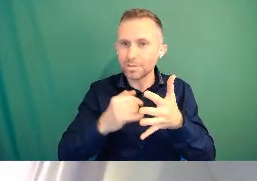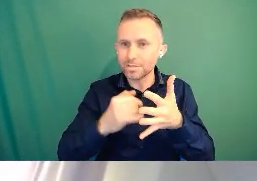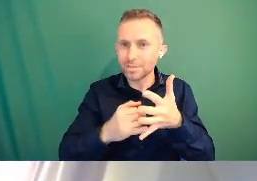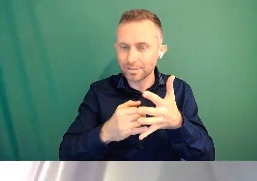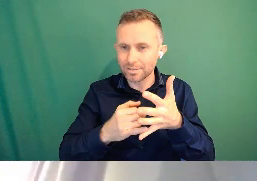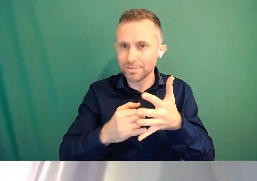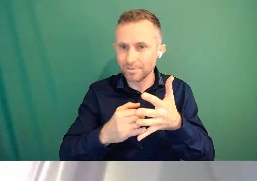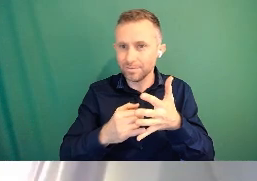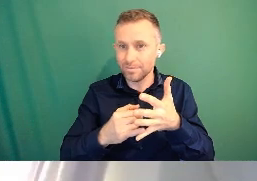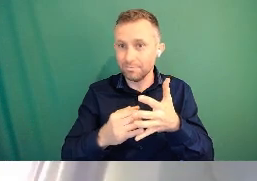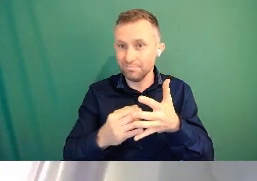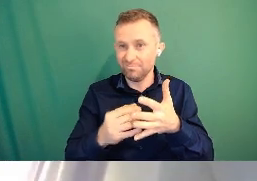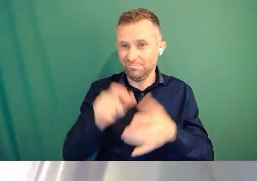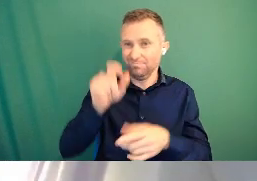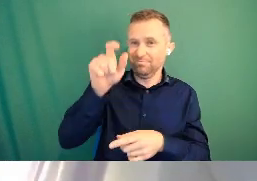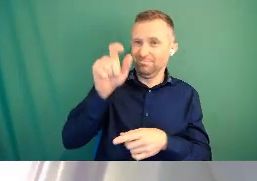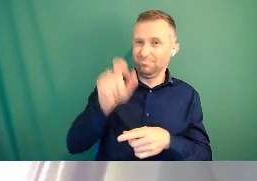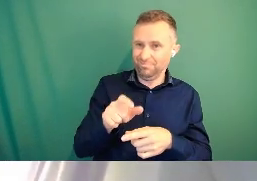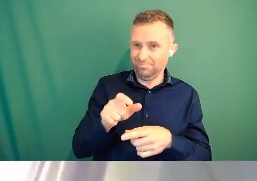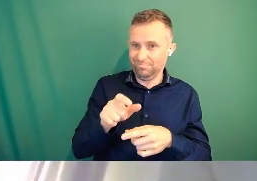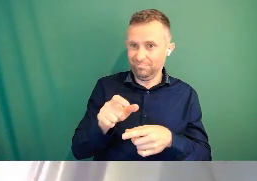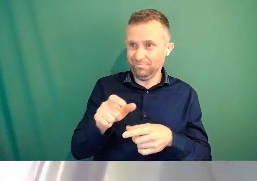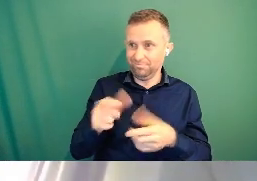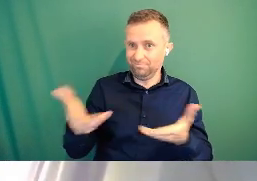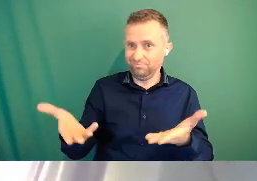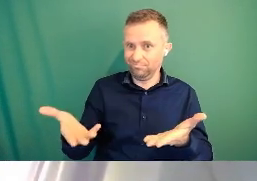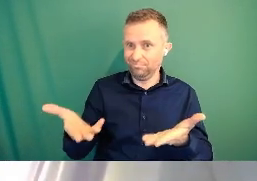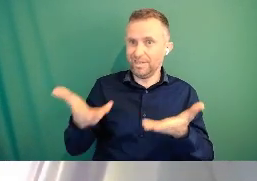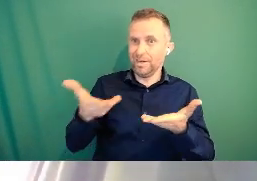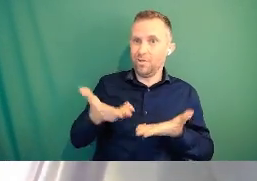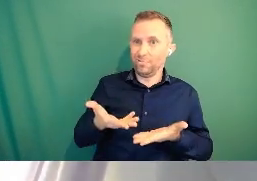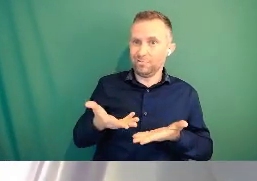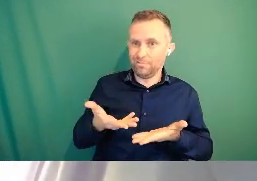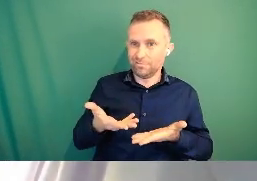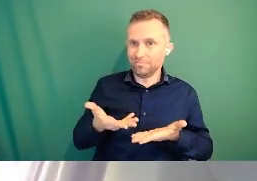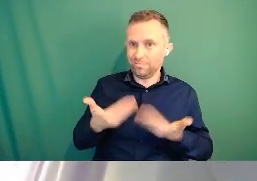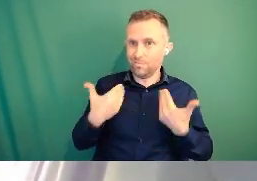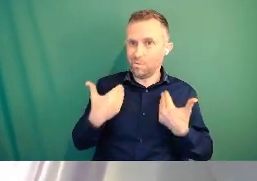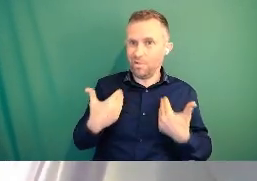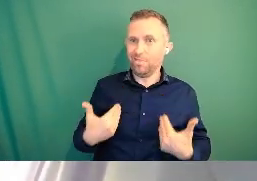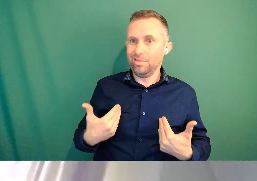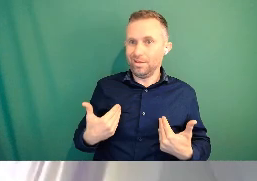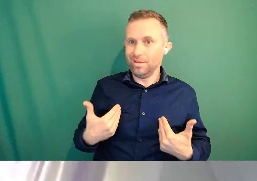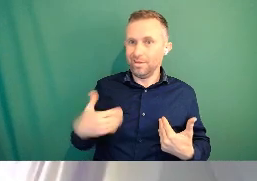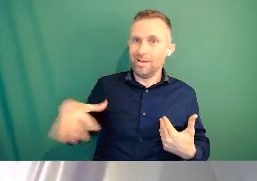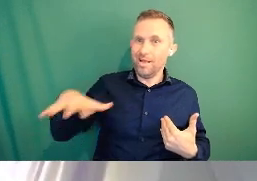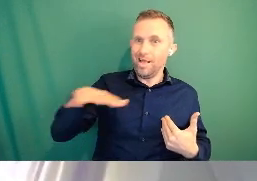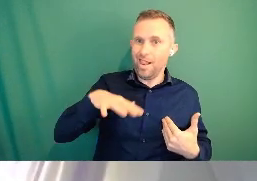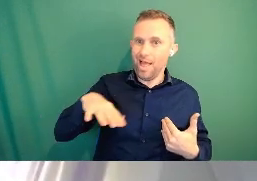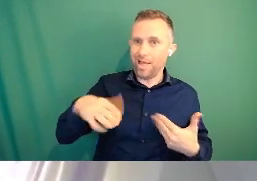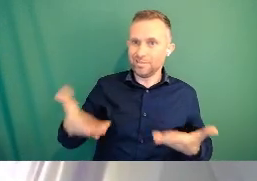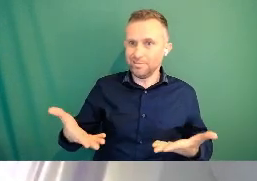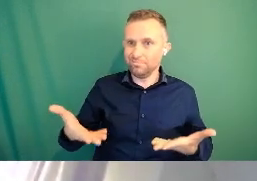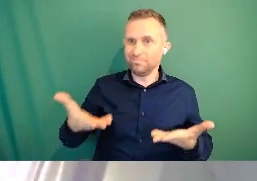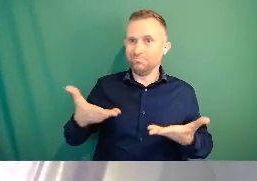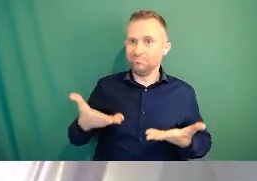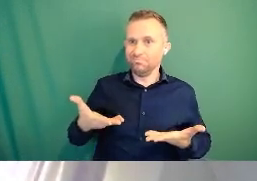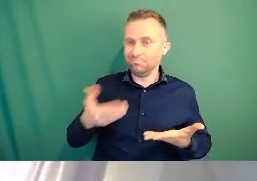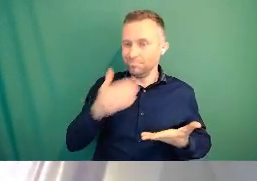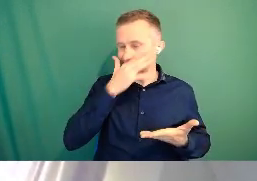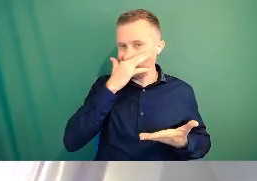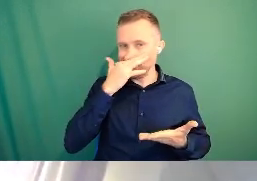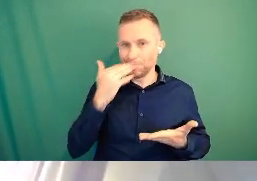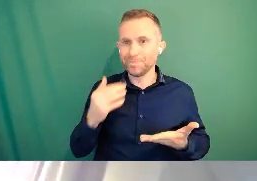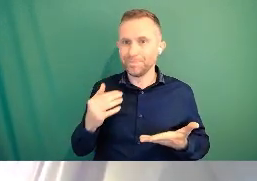had Castell Coch rebuilt. So the third Marquis, as I say, had inherited a lot of wealth and a lot of